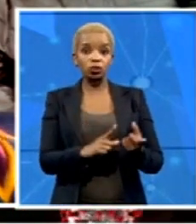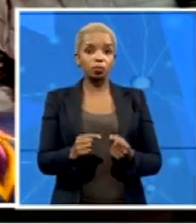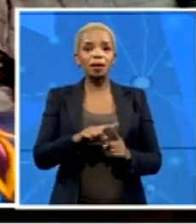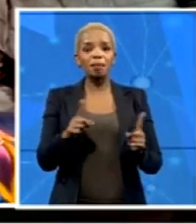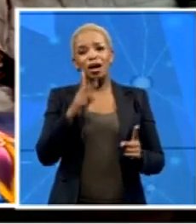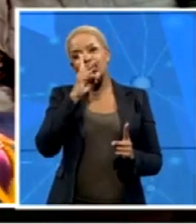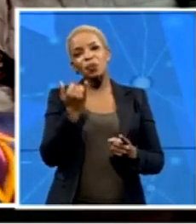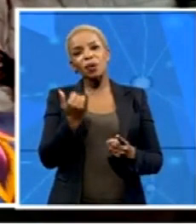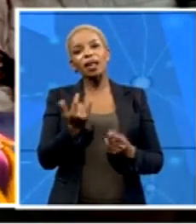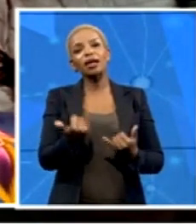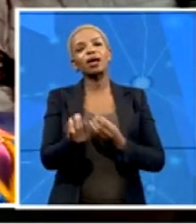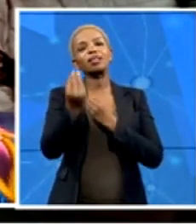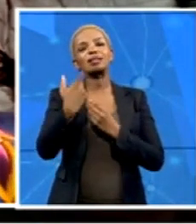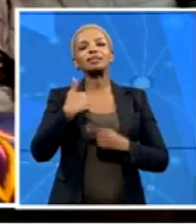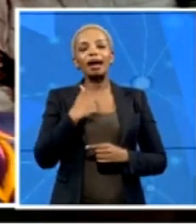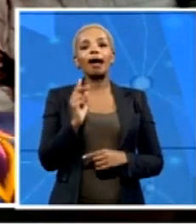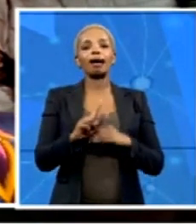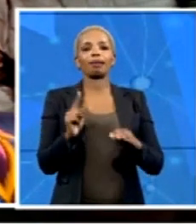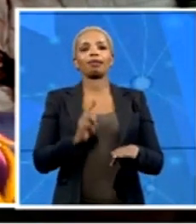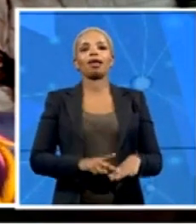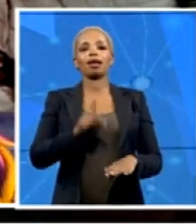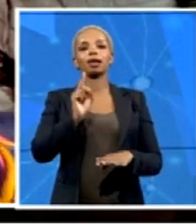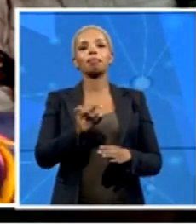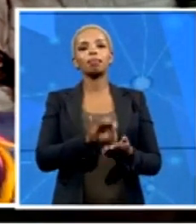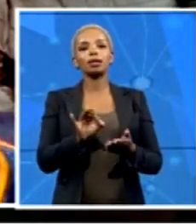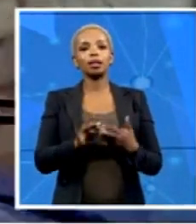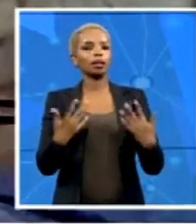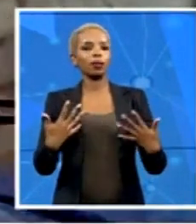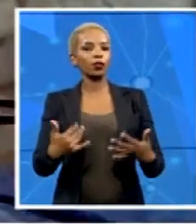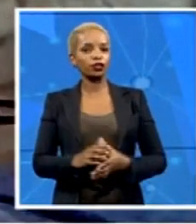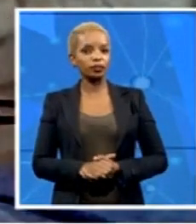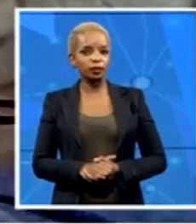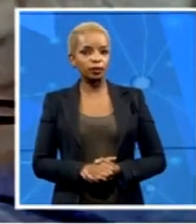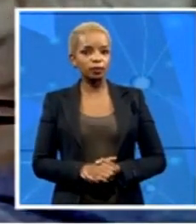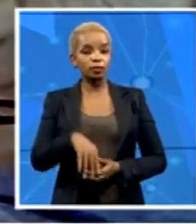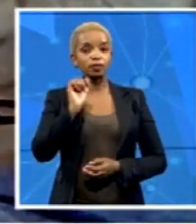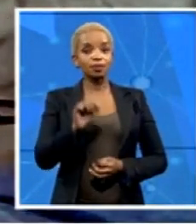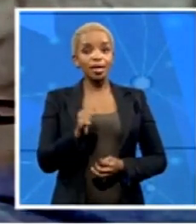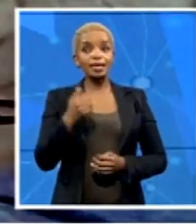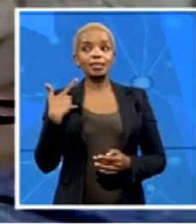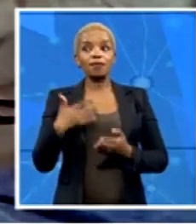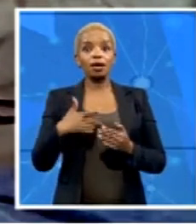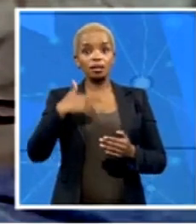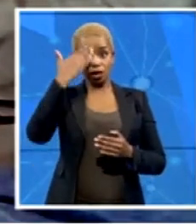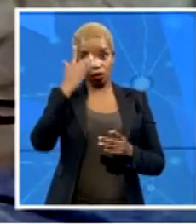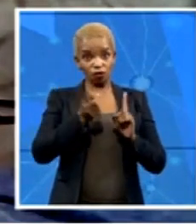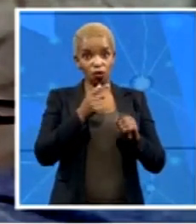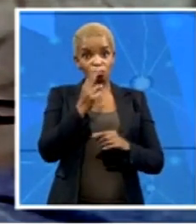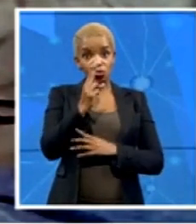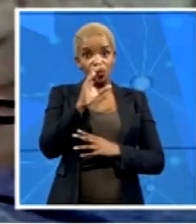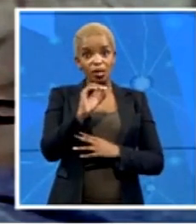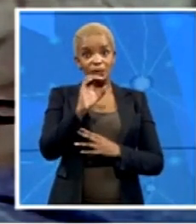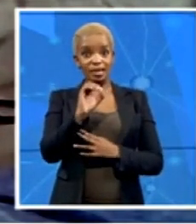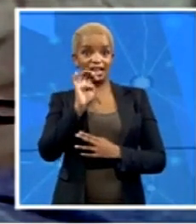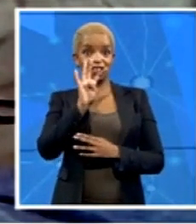mean, I was diagnosed in 2004, so a little over 10 years now.